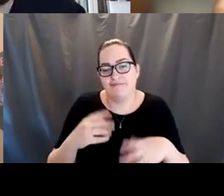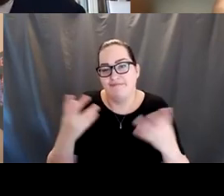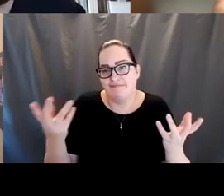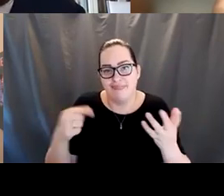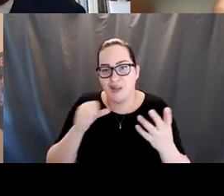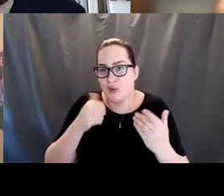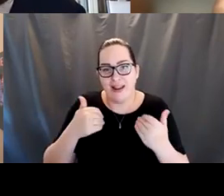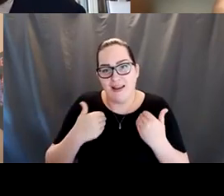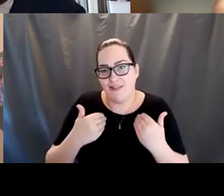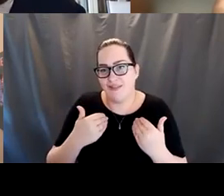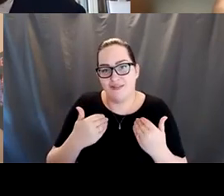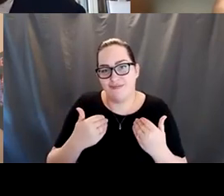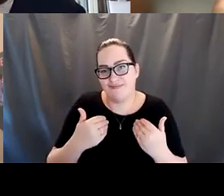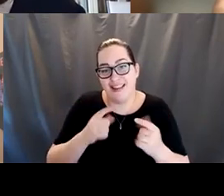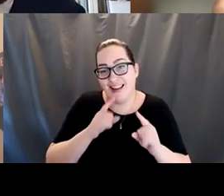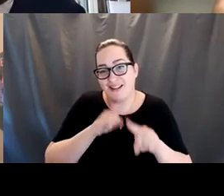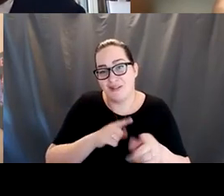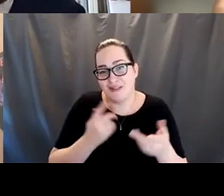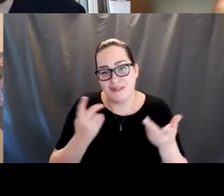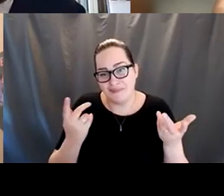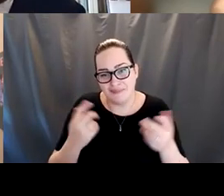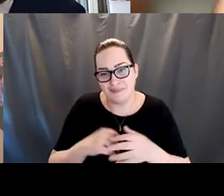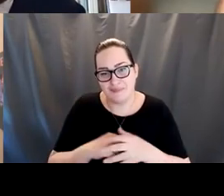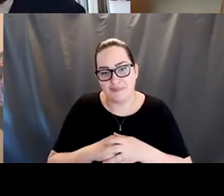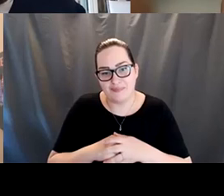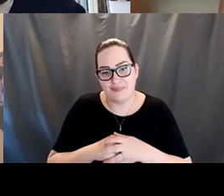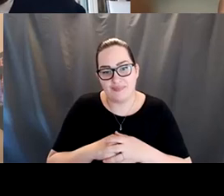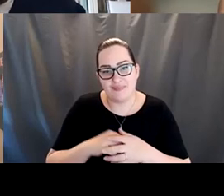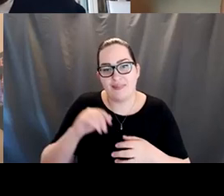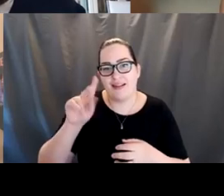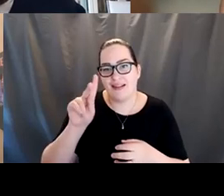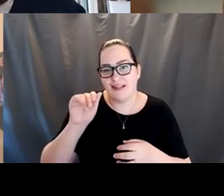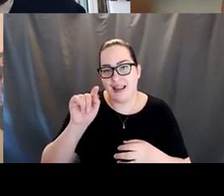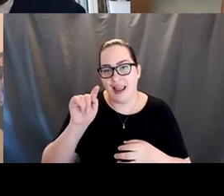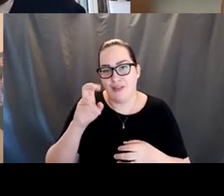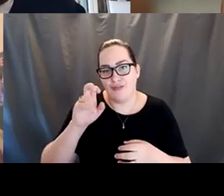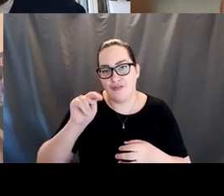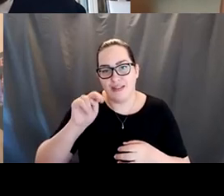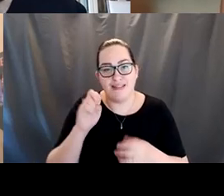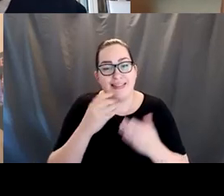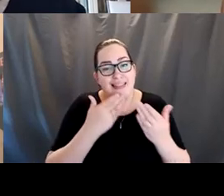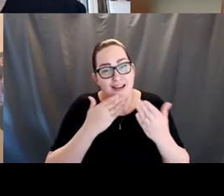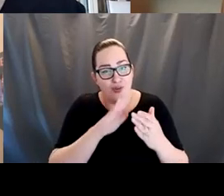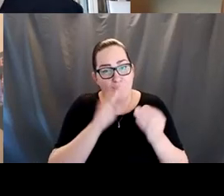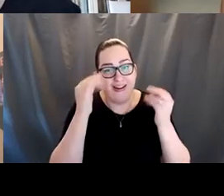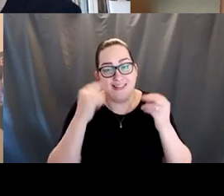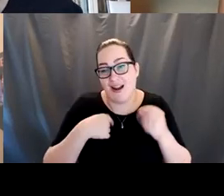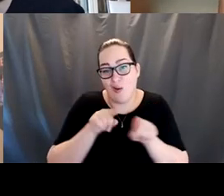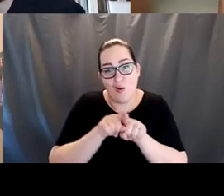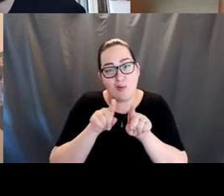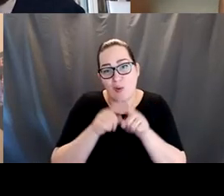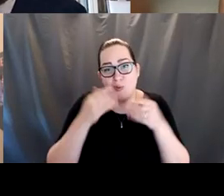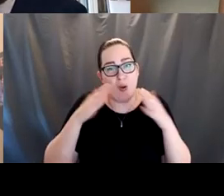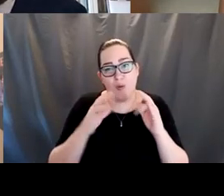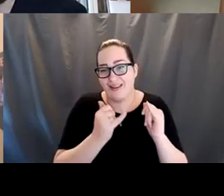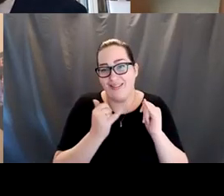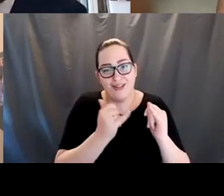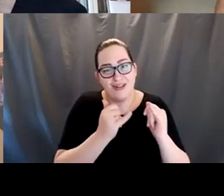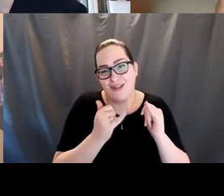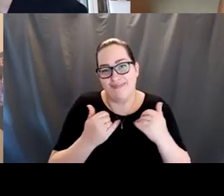we'll get some responses, and say to the audience members, if a source told you they wanted to go public, but